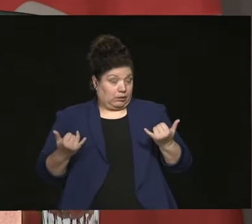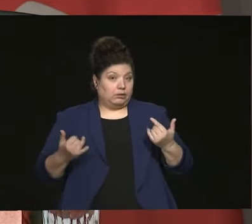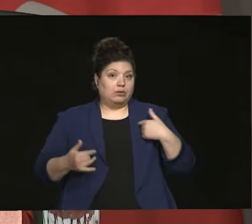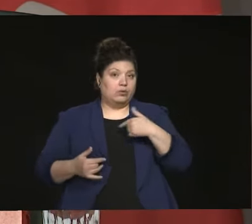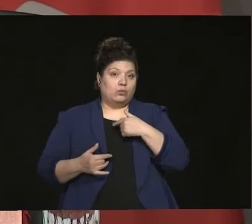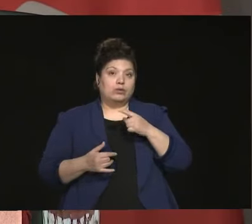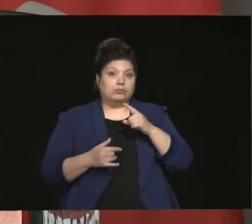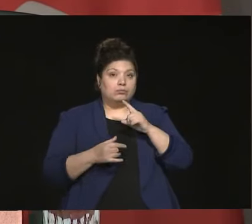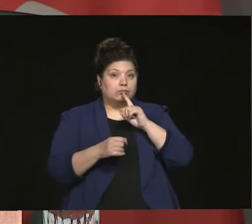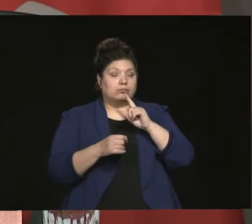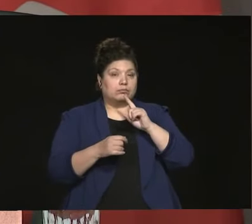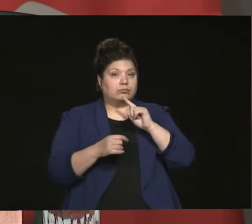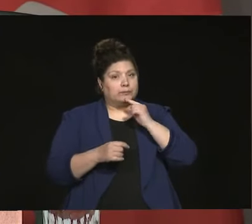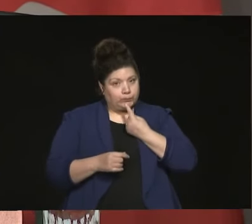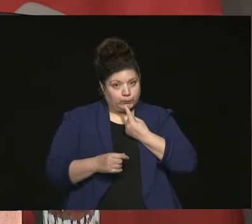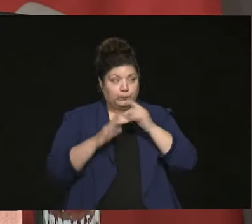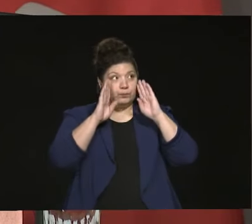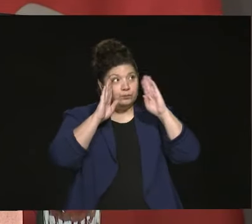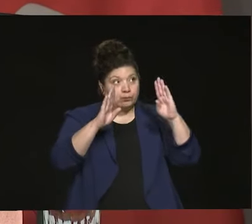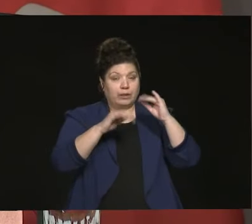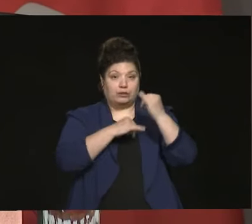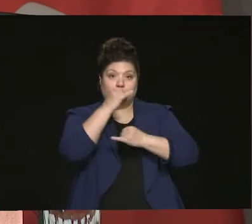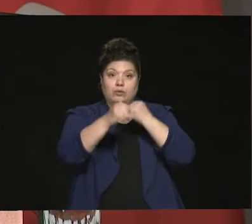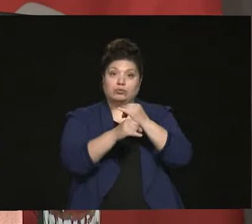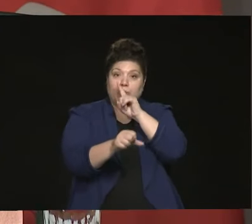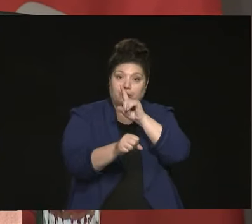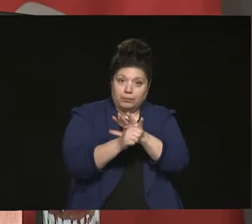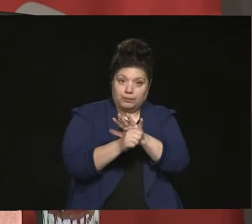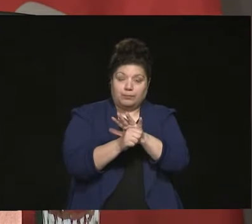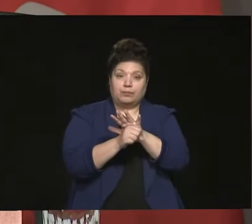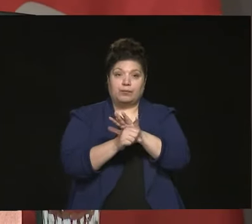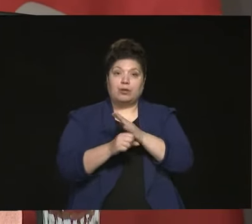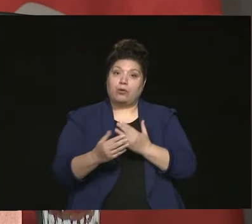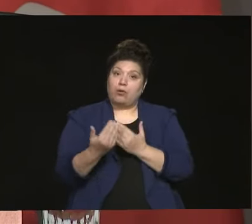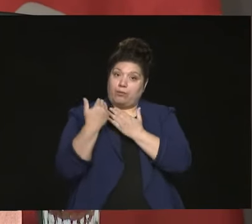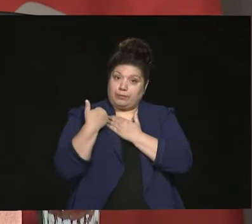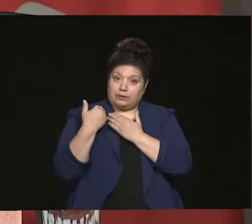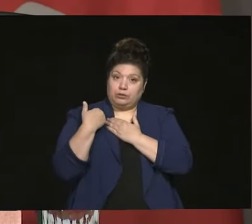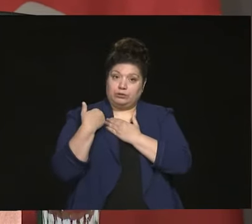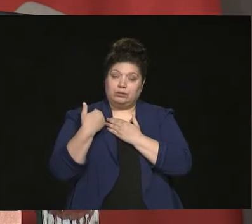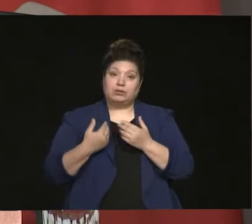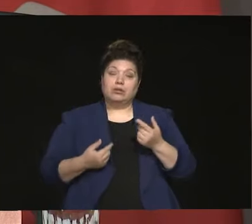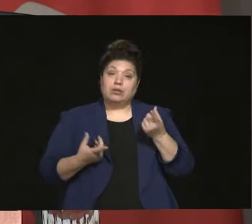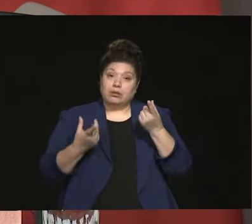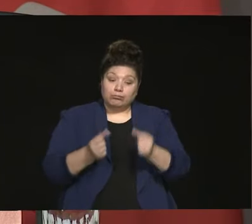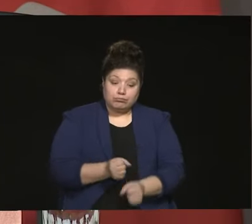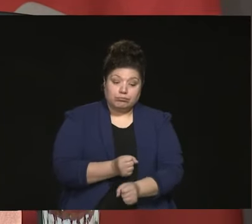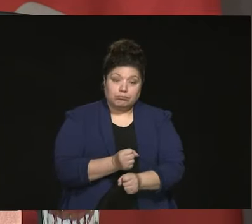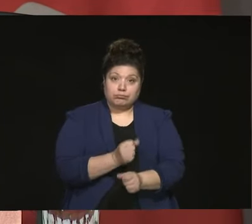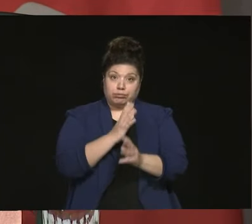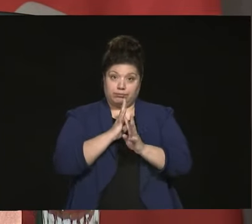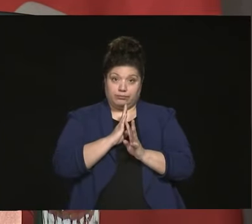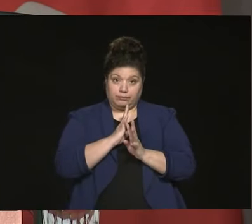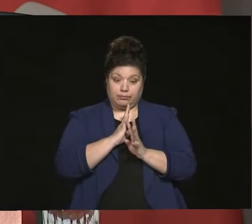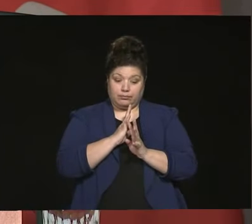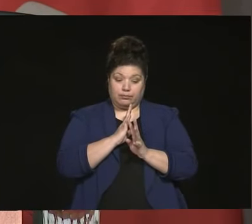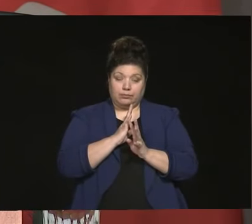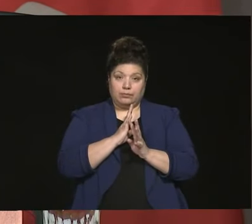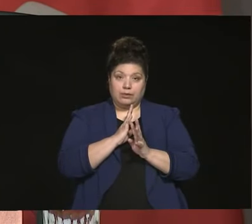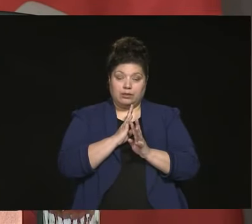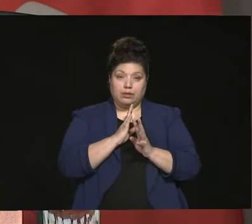Le redirigement, when it comes to redirection, dans la manière we que are nous doing it